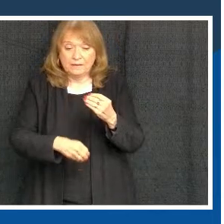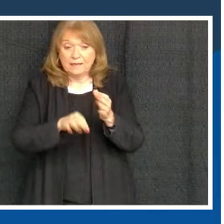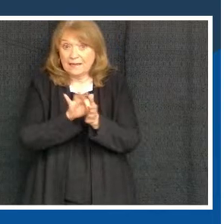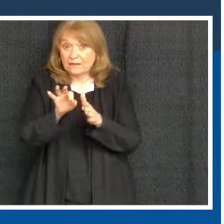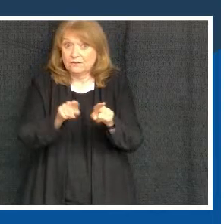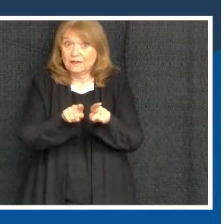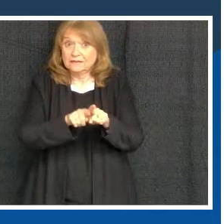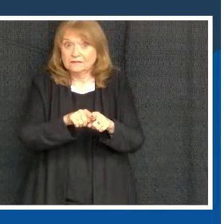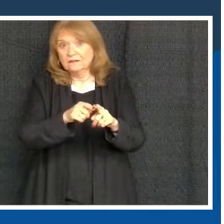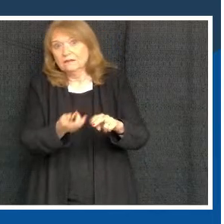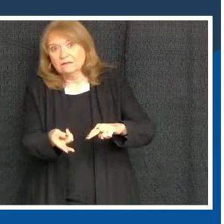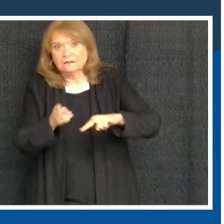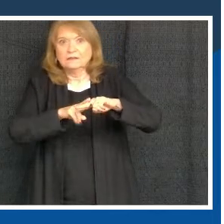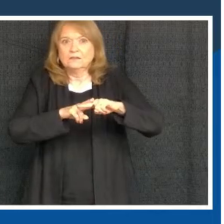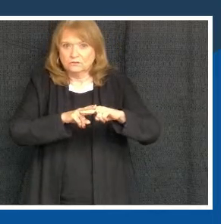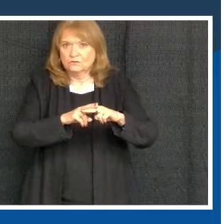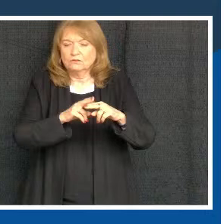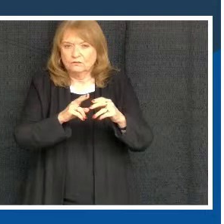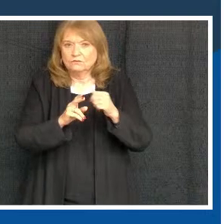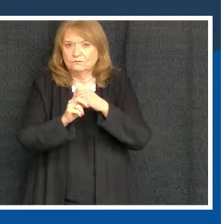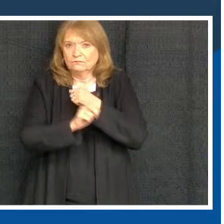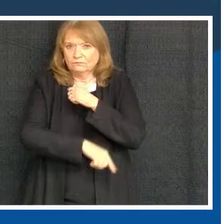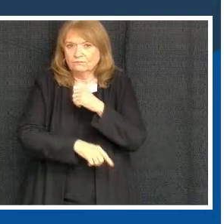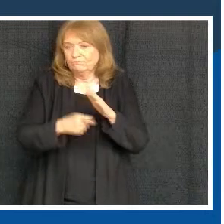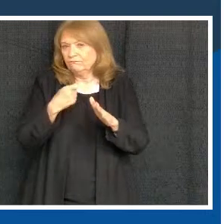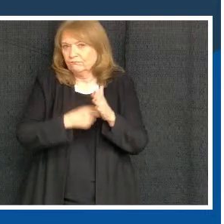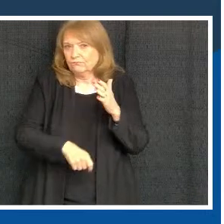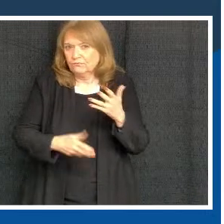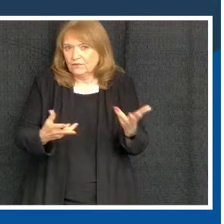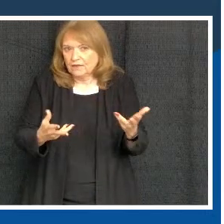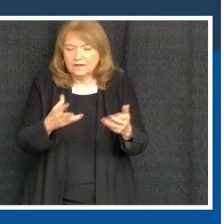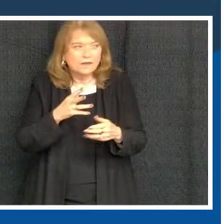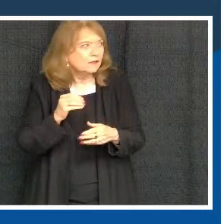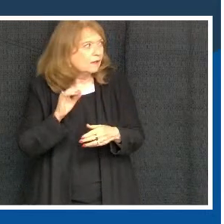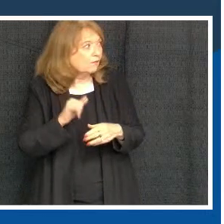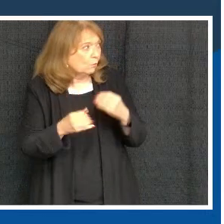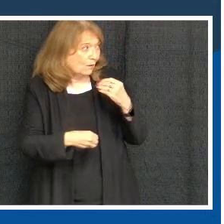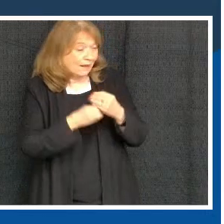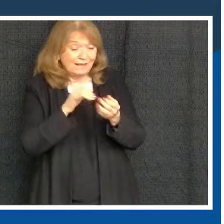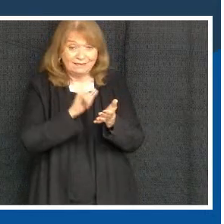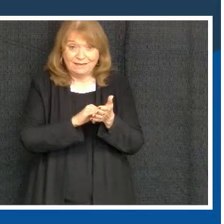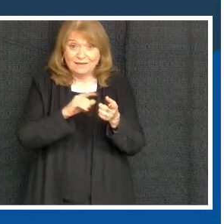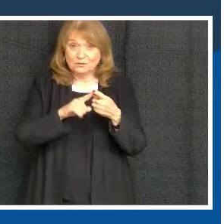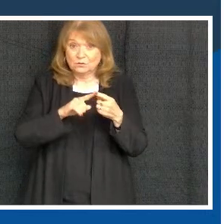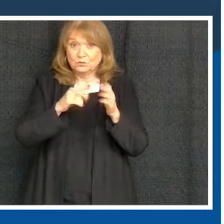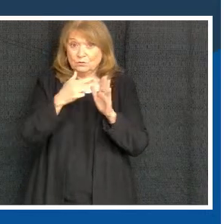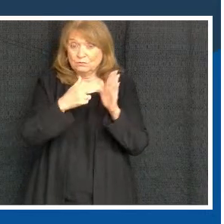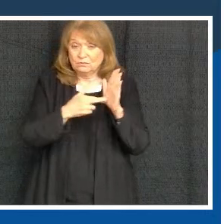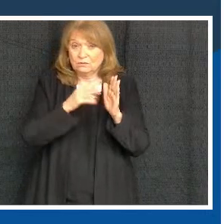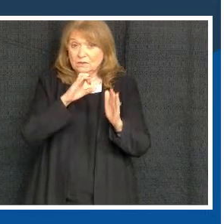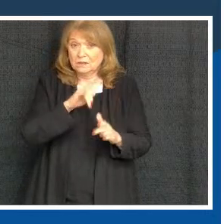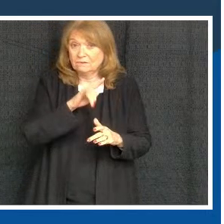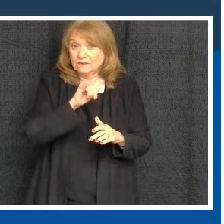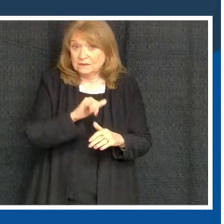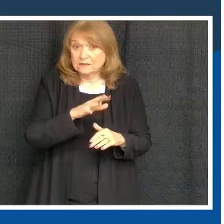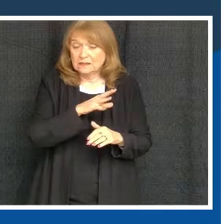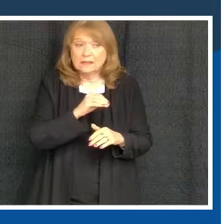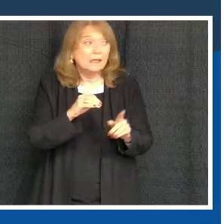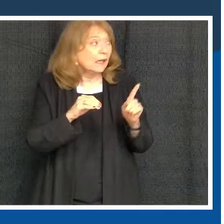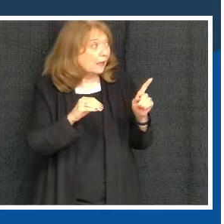doing is adding that paragraph to the zoning ordinance of the city, and the Planning Commission and staff recommend